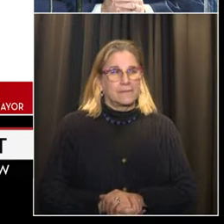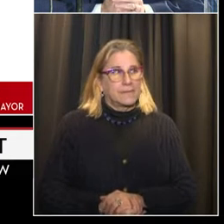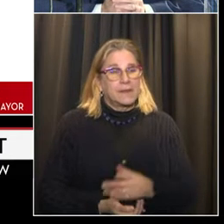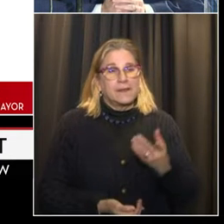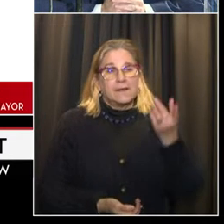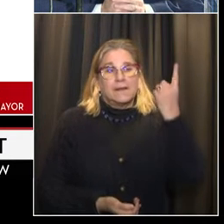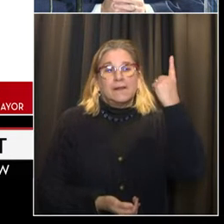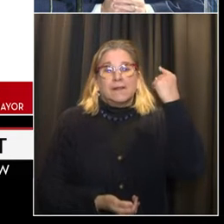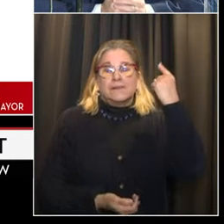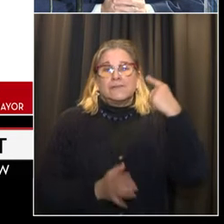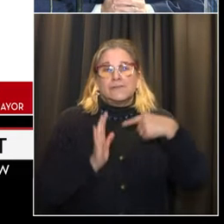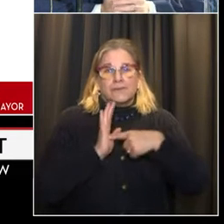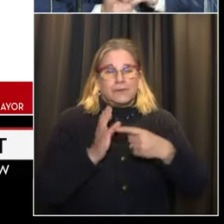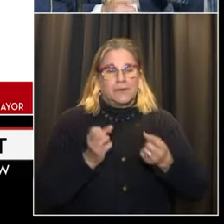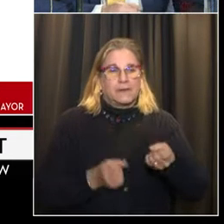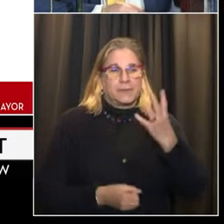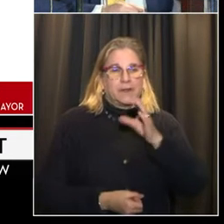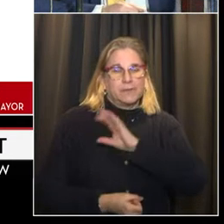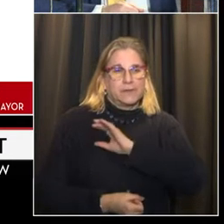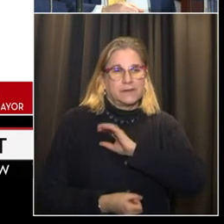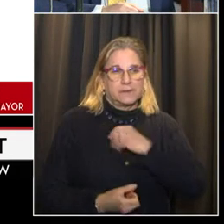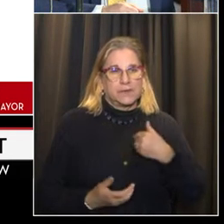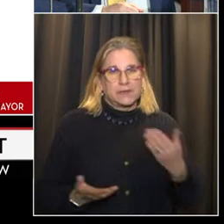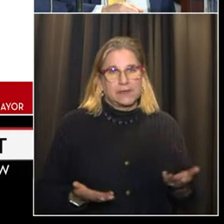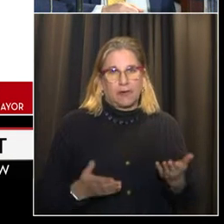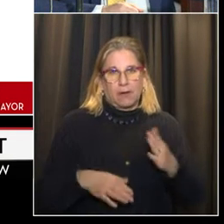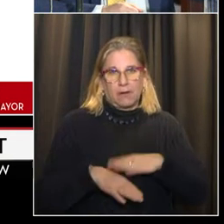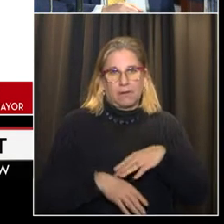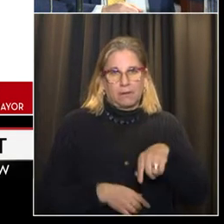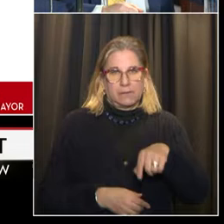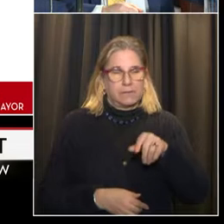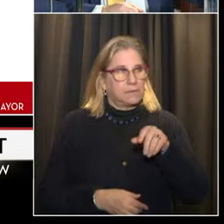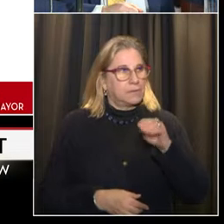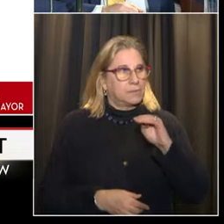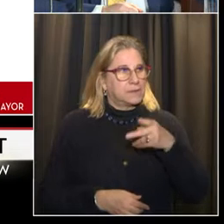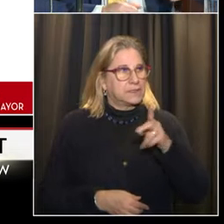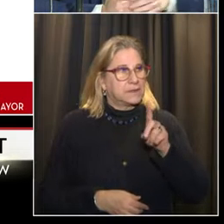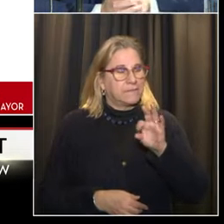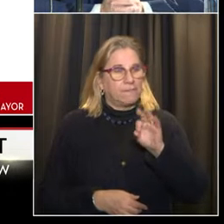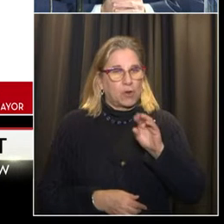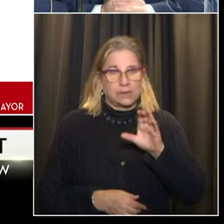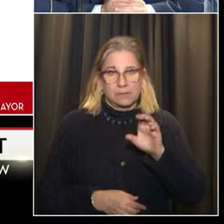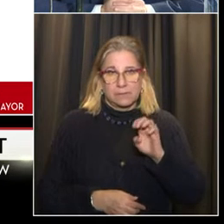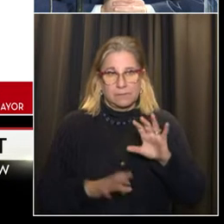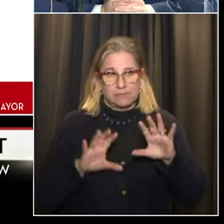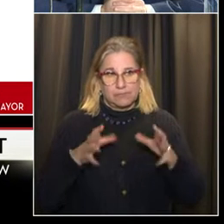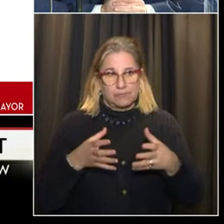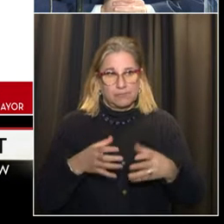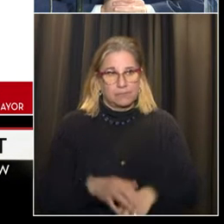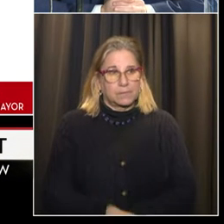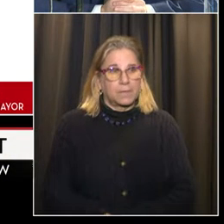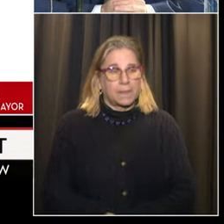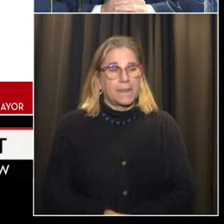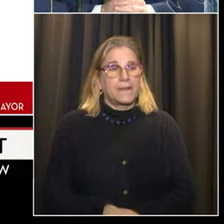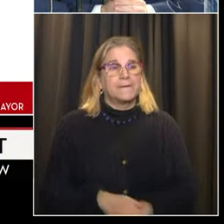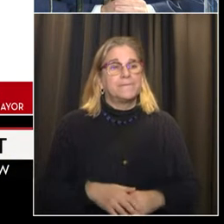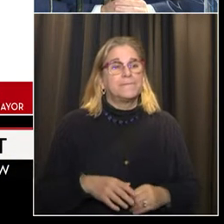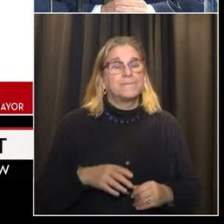about 3,900. If you stretch a couple of years before that, it's actually crests over 4,000 about 2 years before